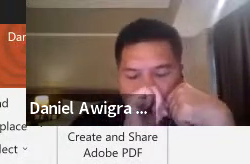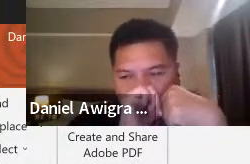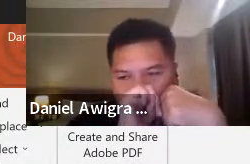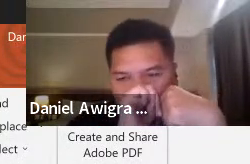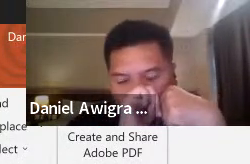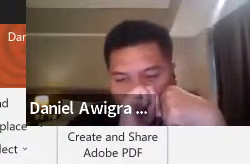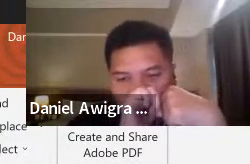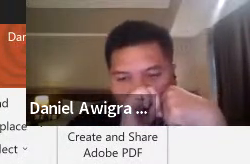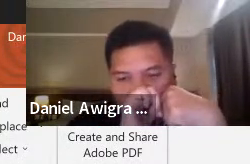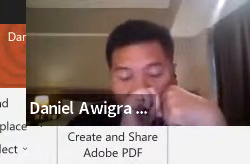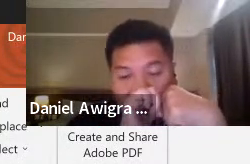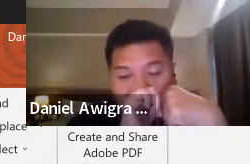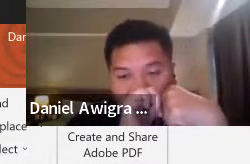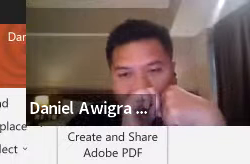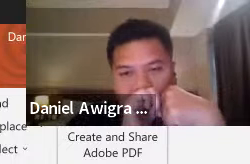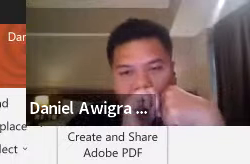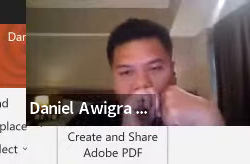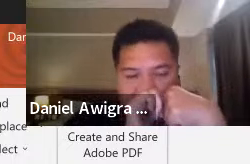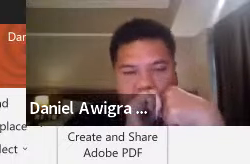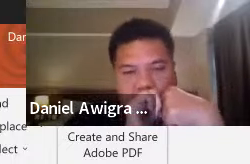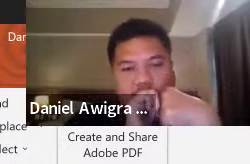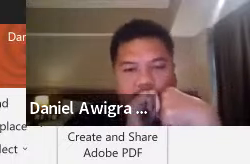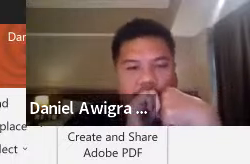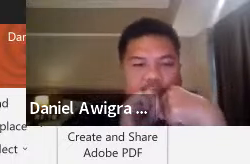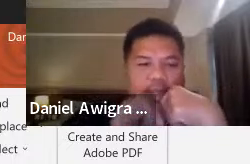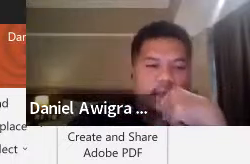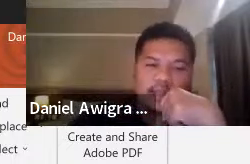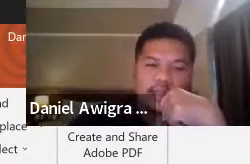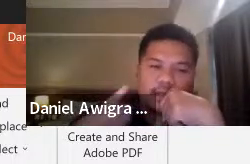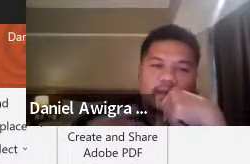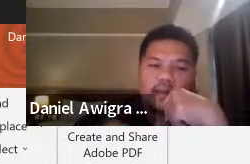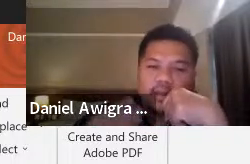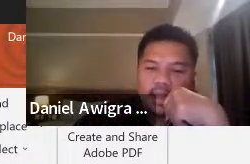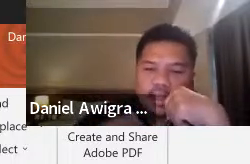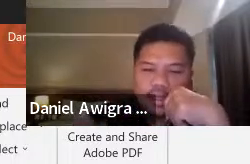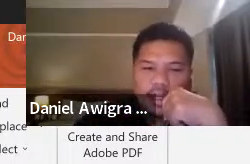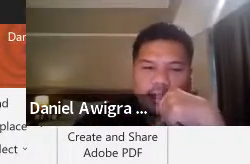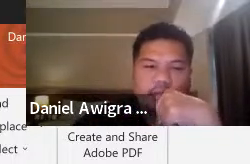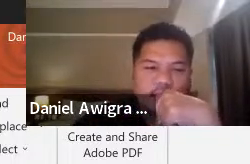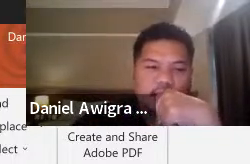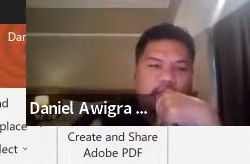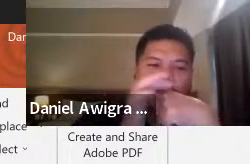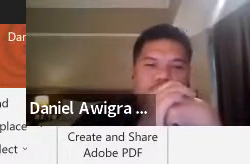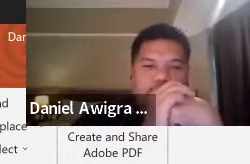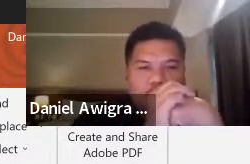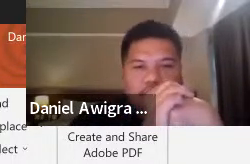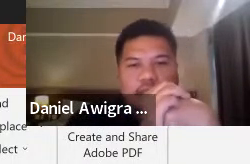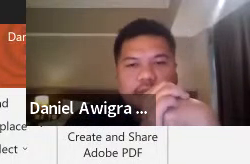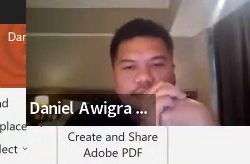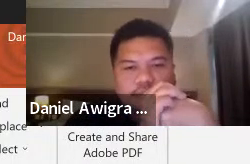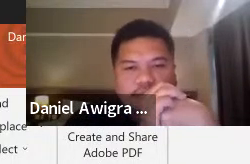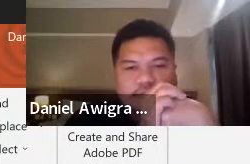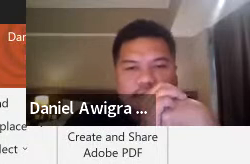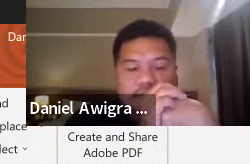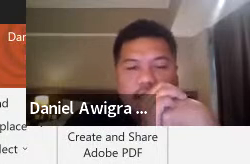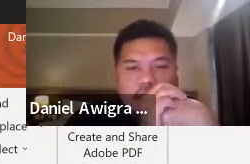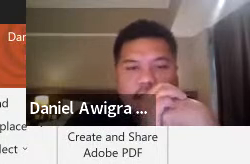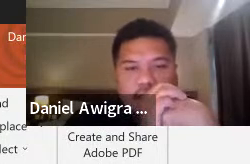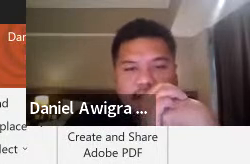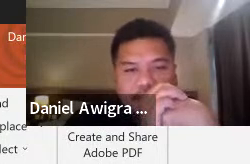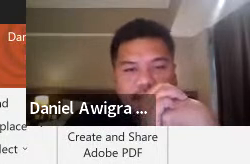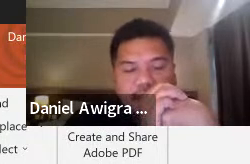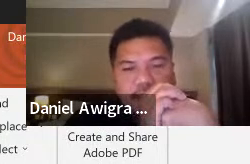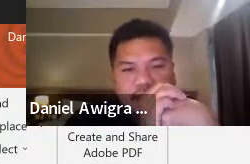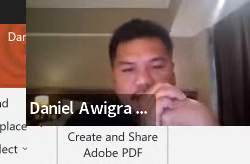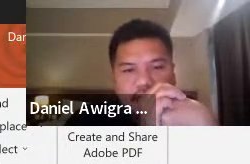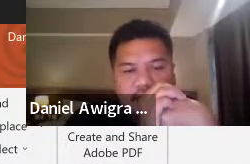some, how to call that, document to really against death penalty and relate to the torture. So